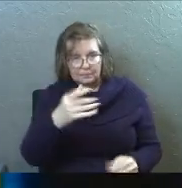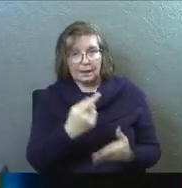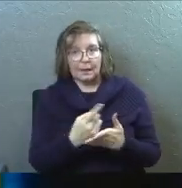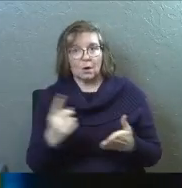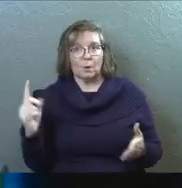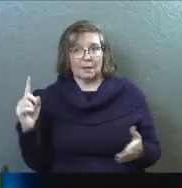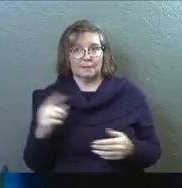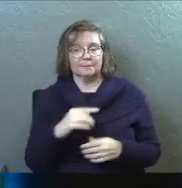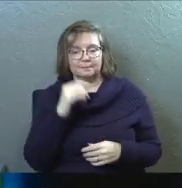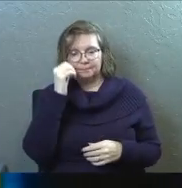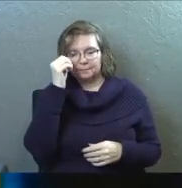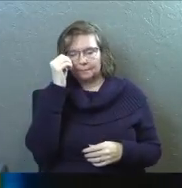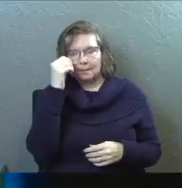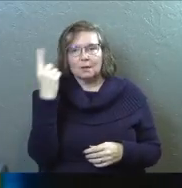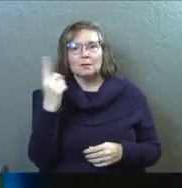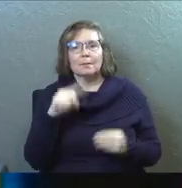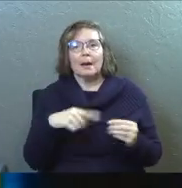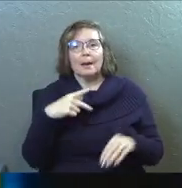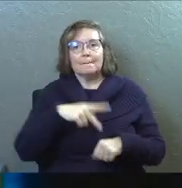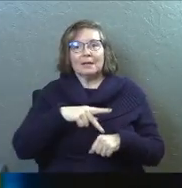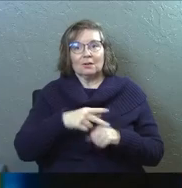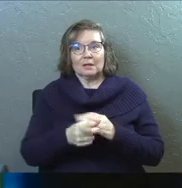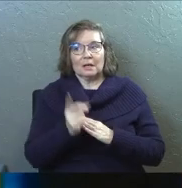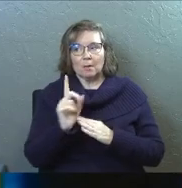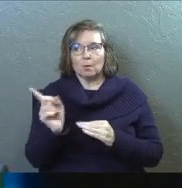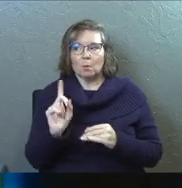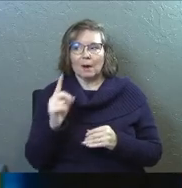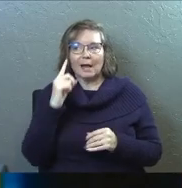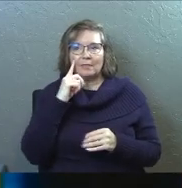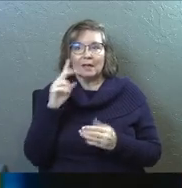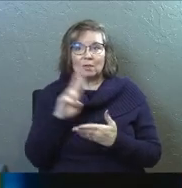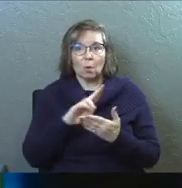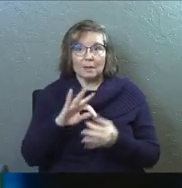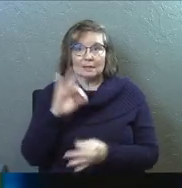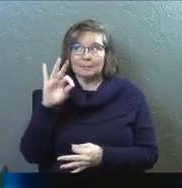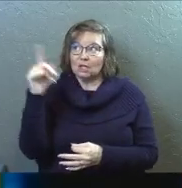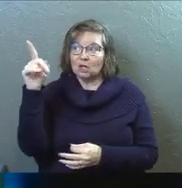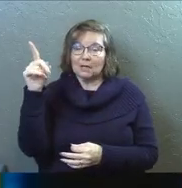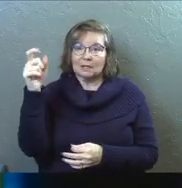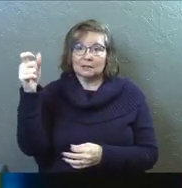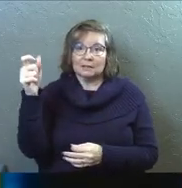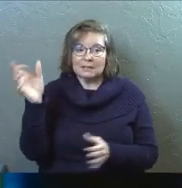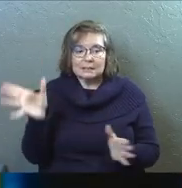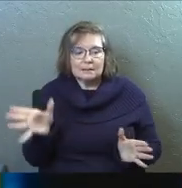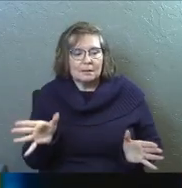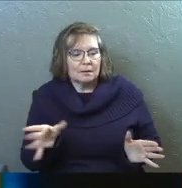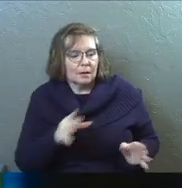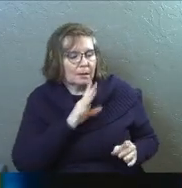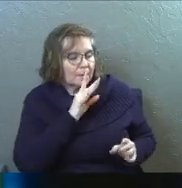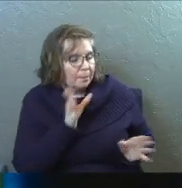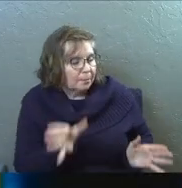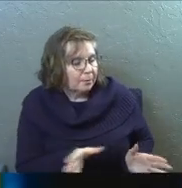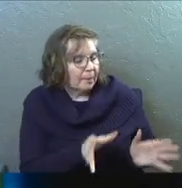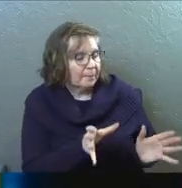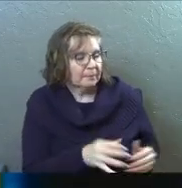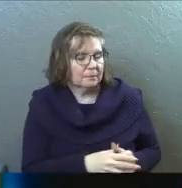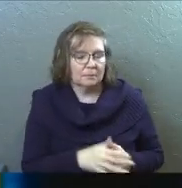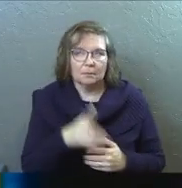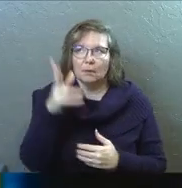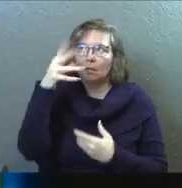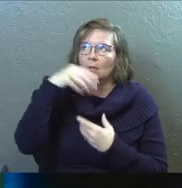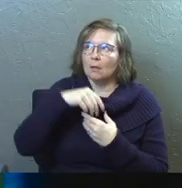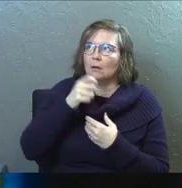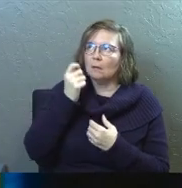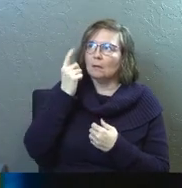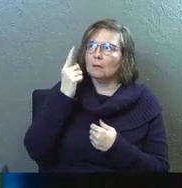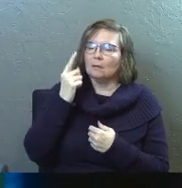last week. There's something about Peter in these moments where I think the Holy Spirit is prompting him. And I think the way that I've heard this talked about is like